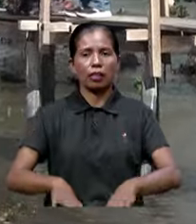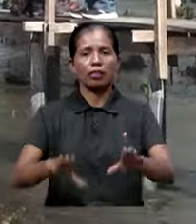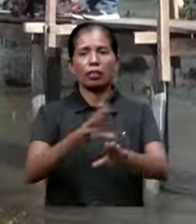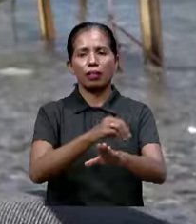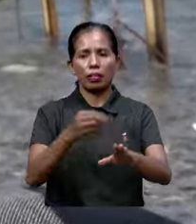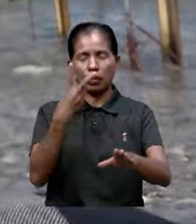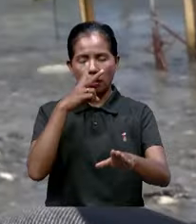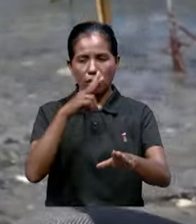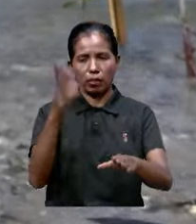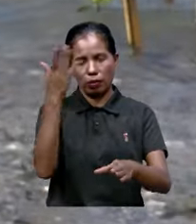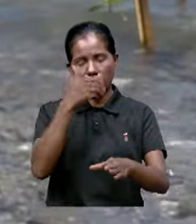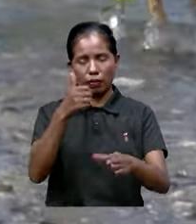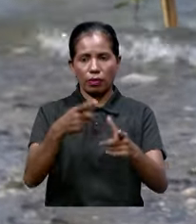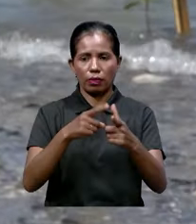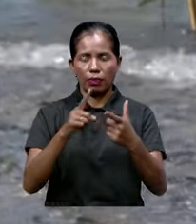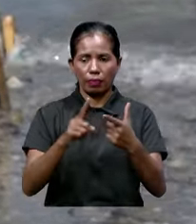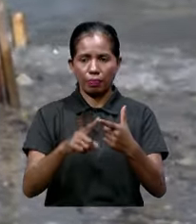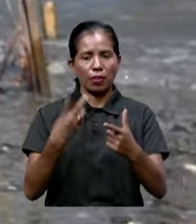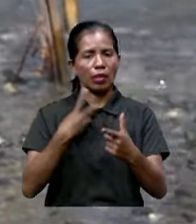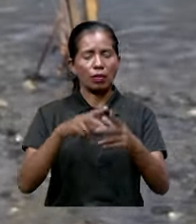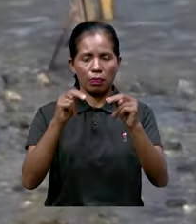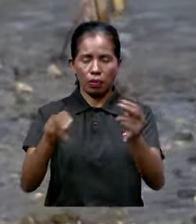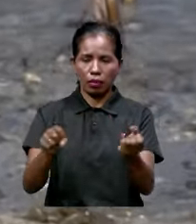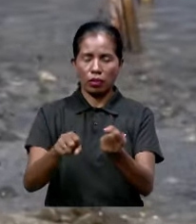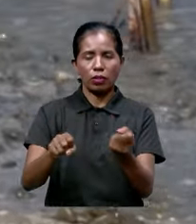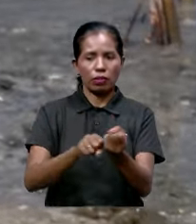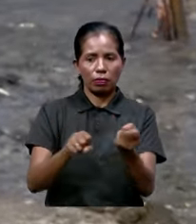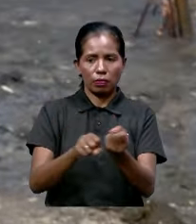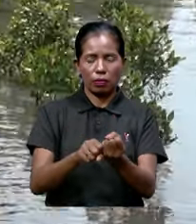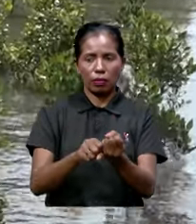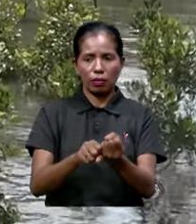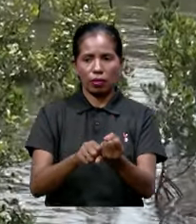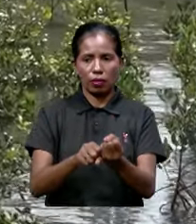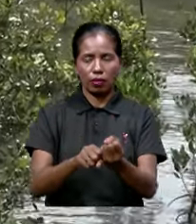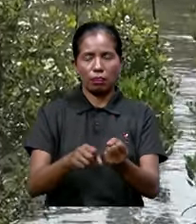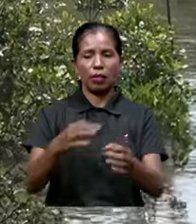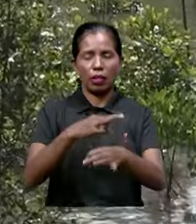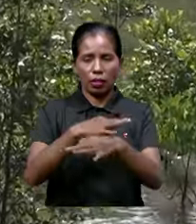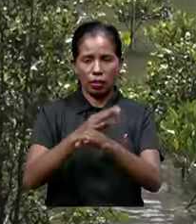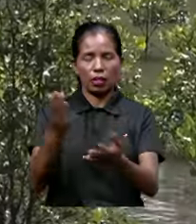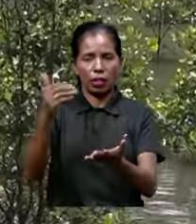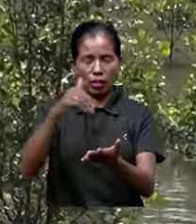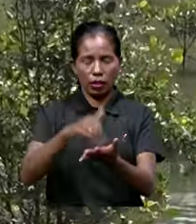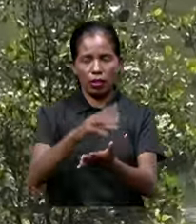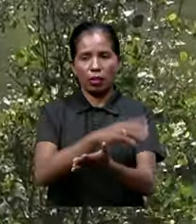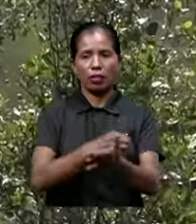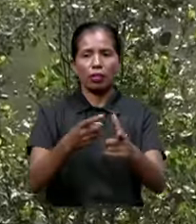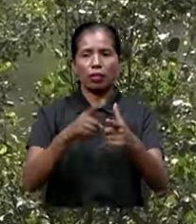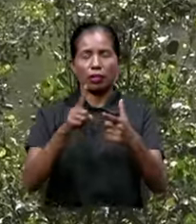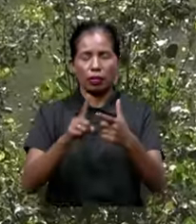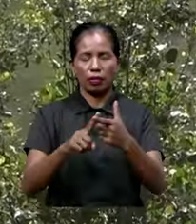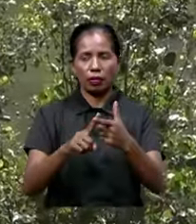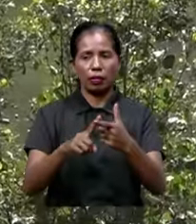parrots or things like that, so that we can contribute to the rehabilitation and reintroduction of